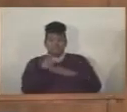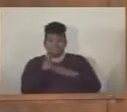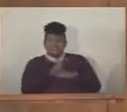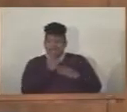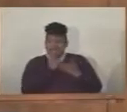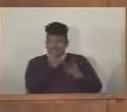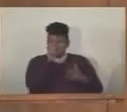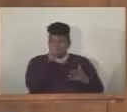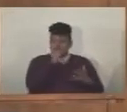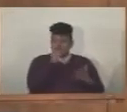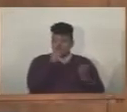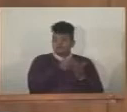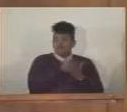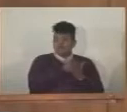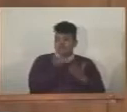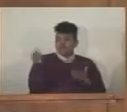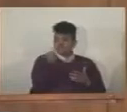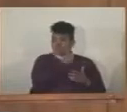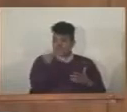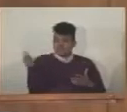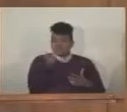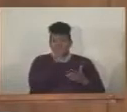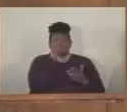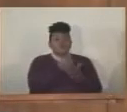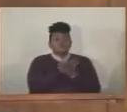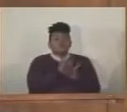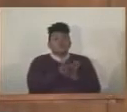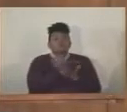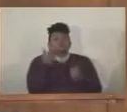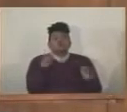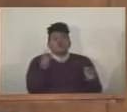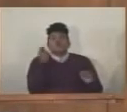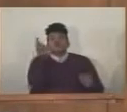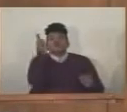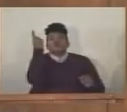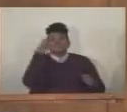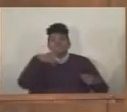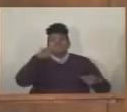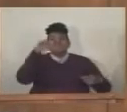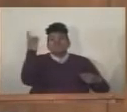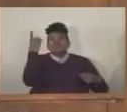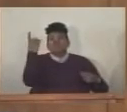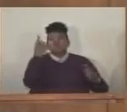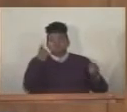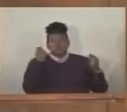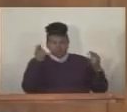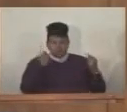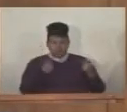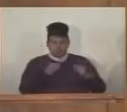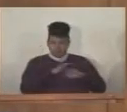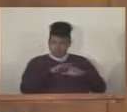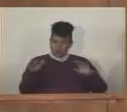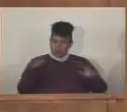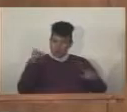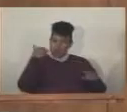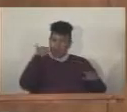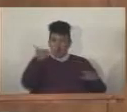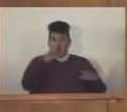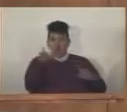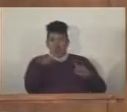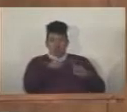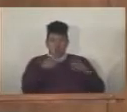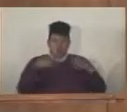Jamaica to support foolishness. Mr. President, I urge them I urge them to